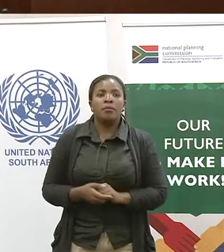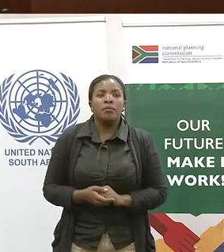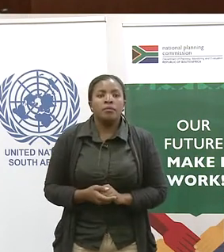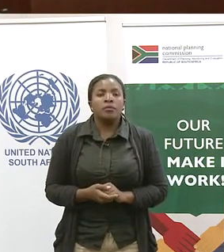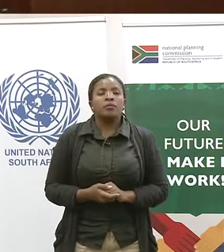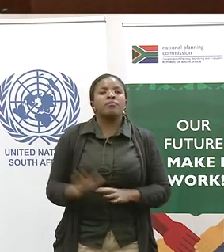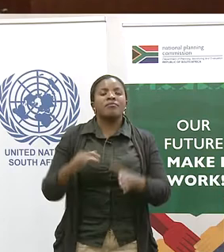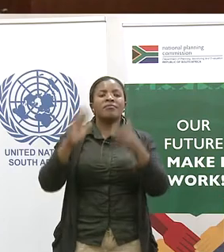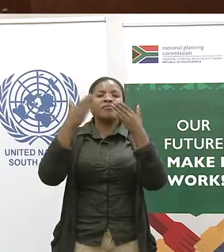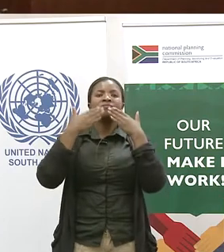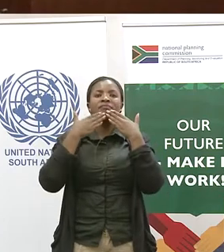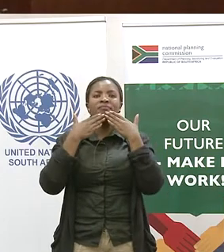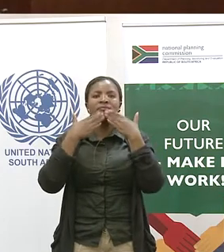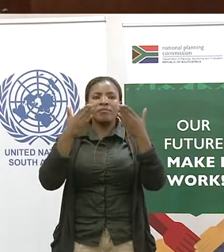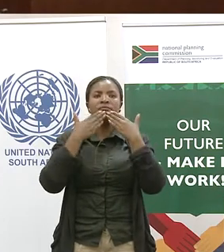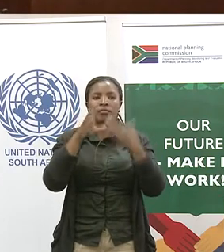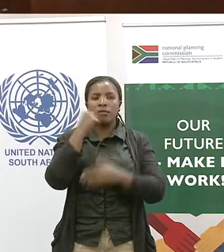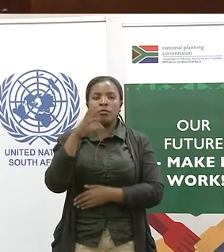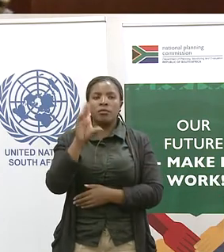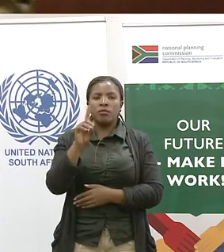Okay, thank you very much. Dave Mahuma is my name.